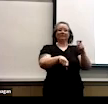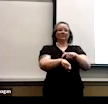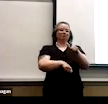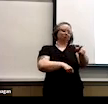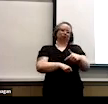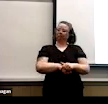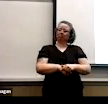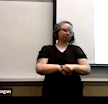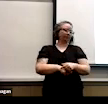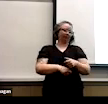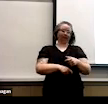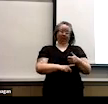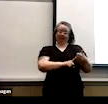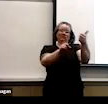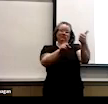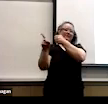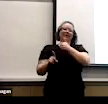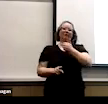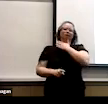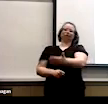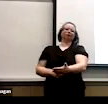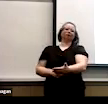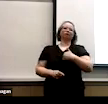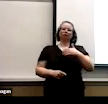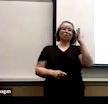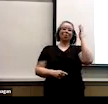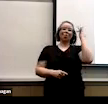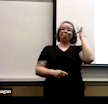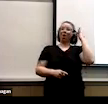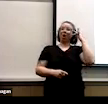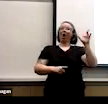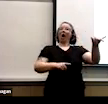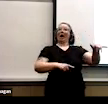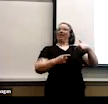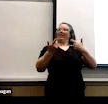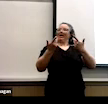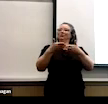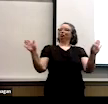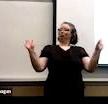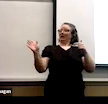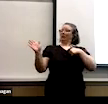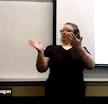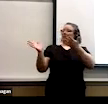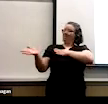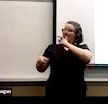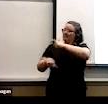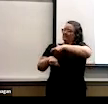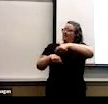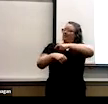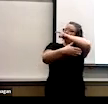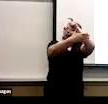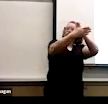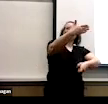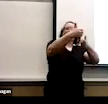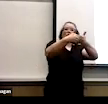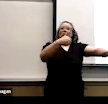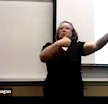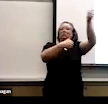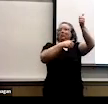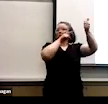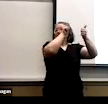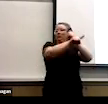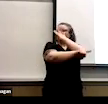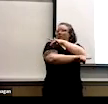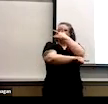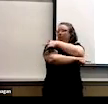to come and work in that model of care. And that's a systemic issue that needs to be addressed. It is, because we really believe in patient-centered care. And that's an ideal kind of